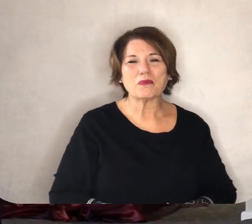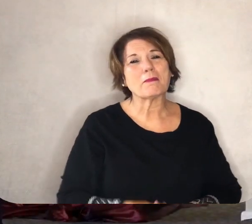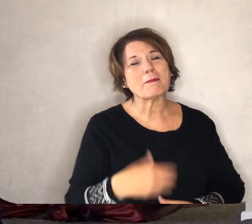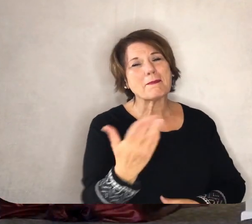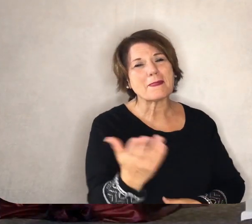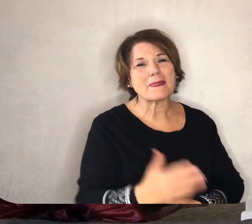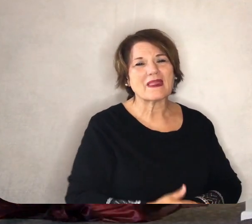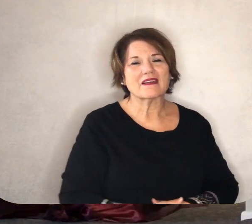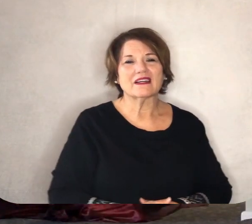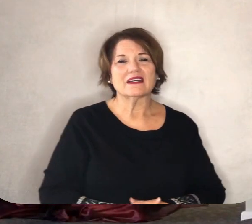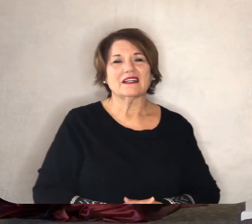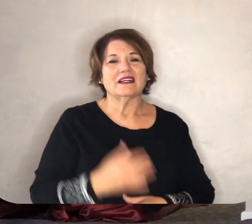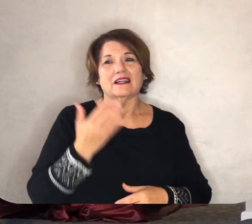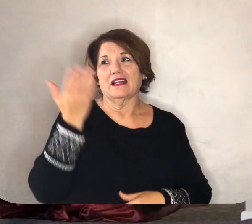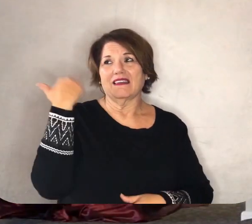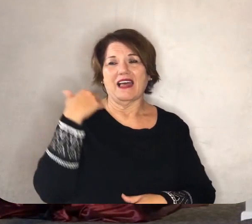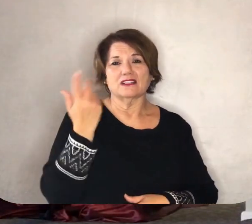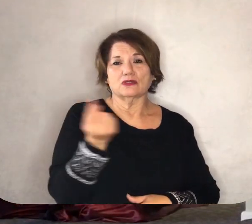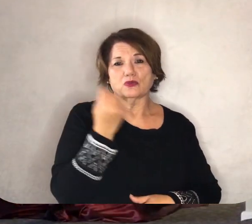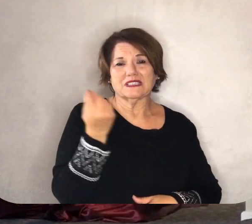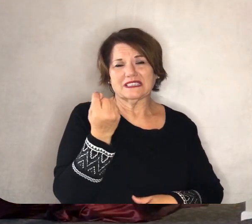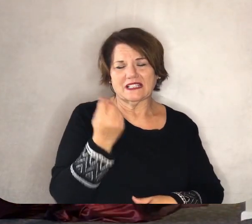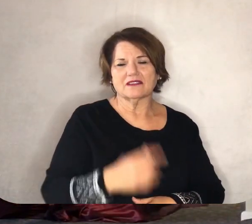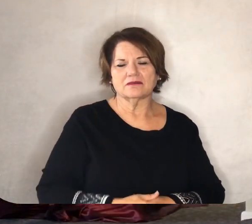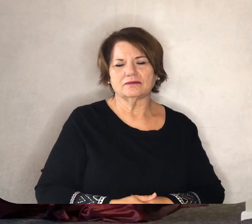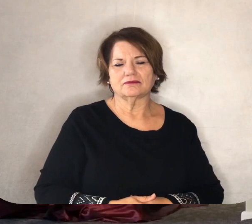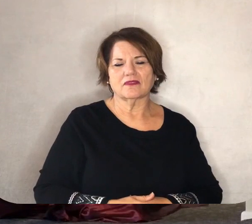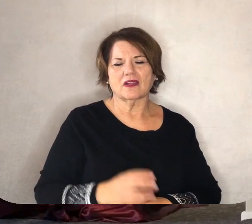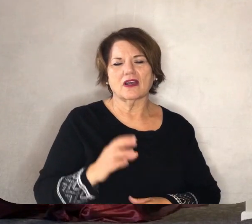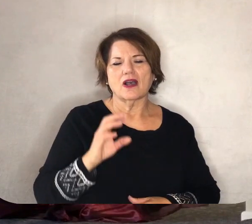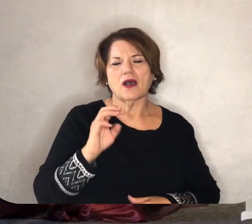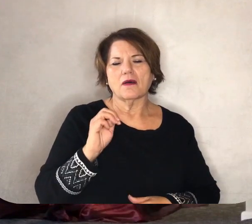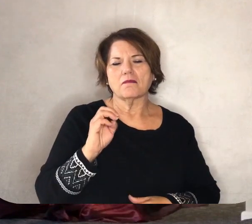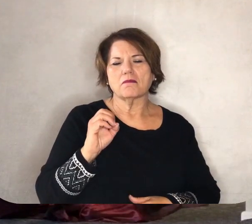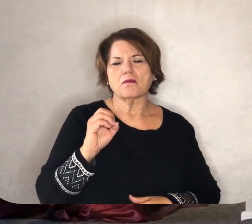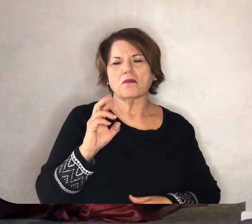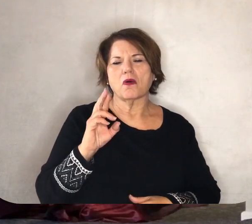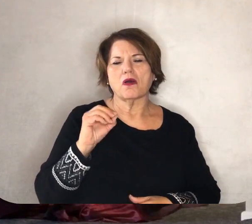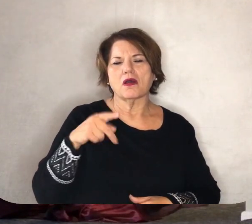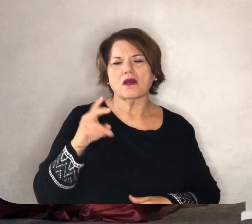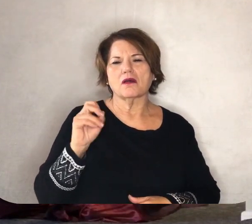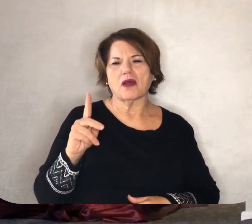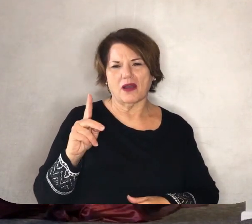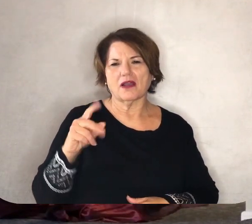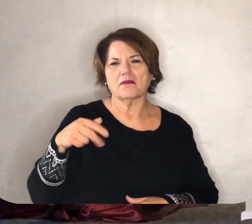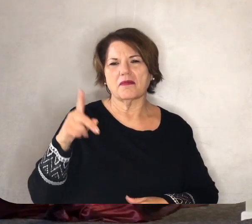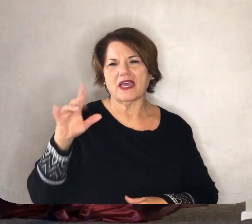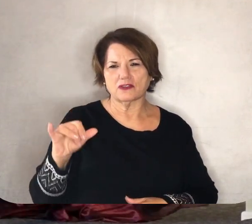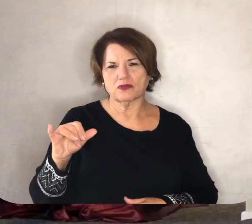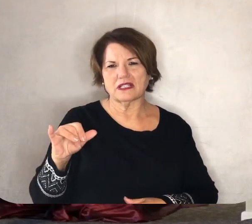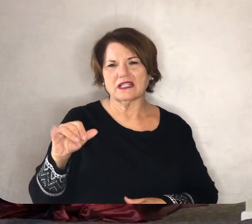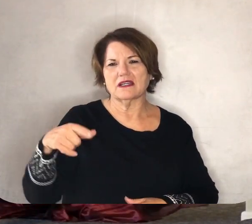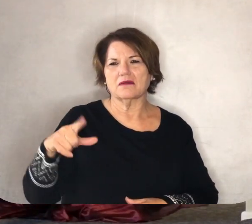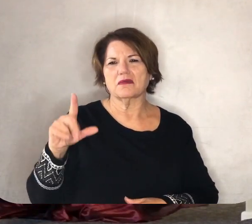So this last Tuesday, I was at the Moore Park Pantry Plus, and a car drove up,